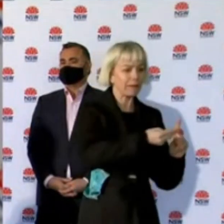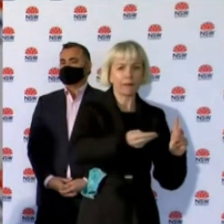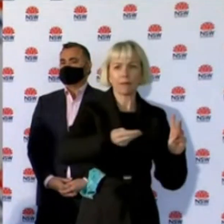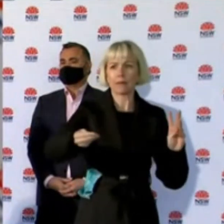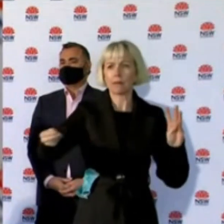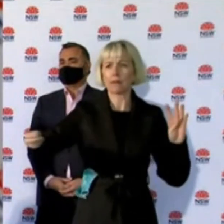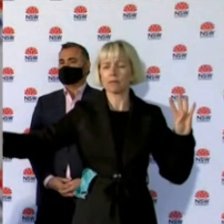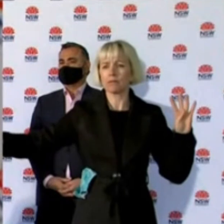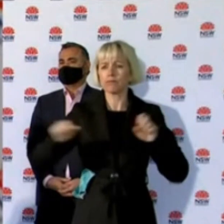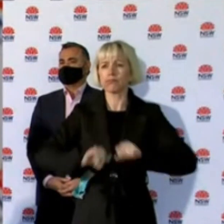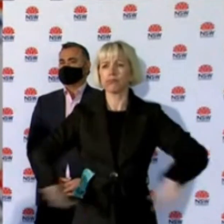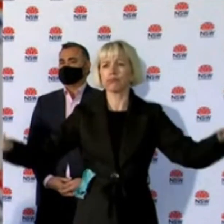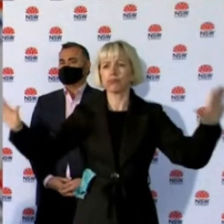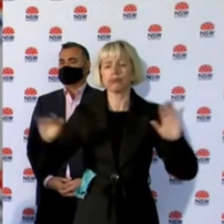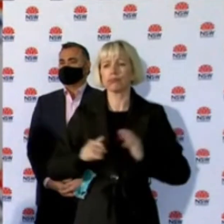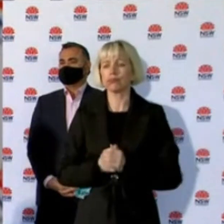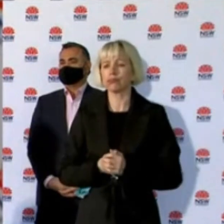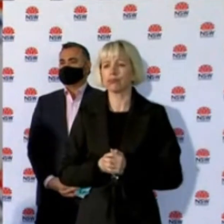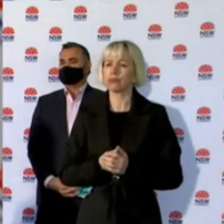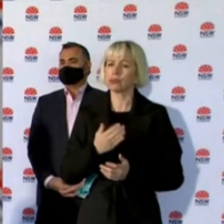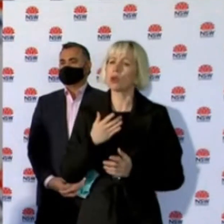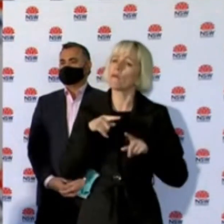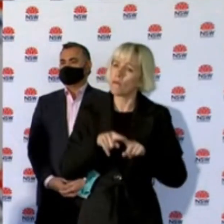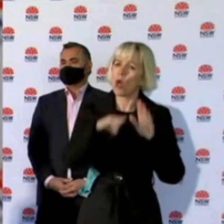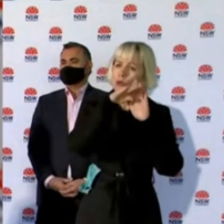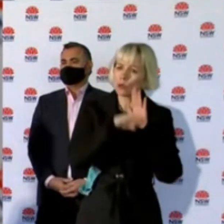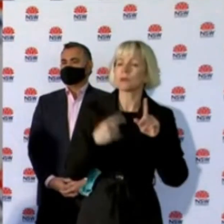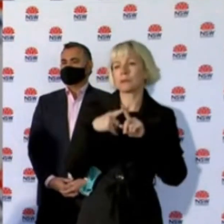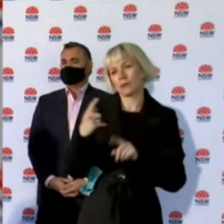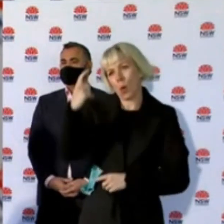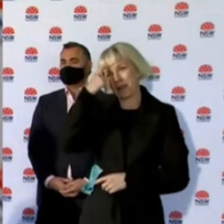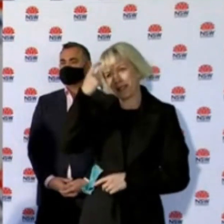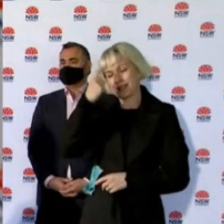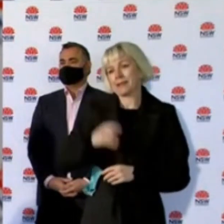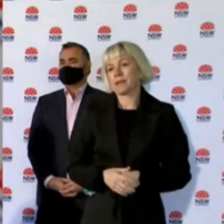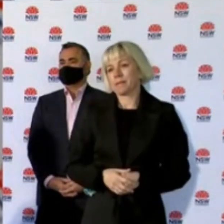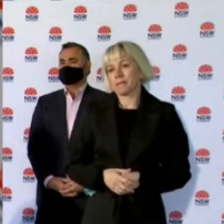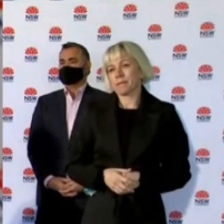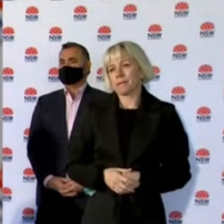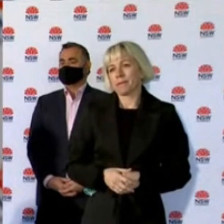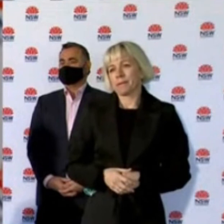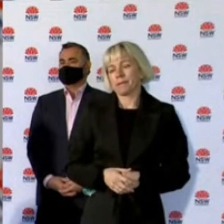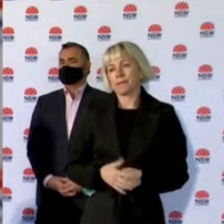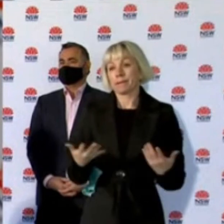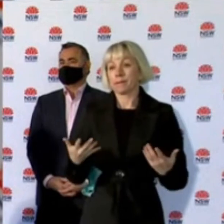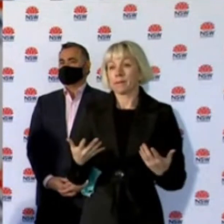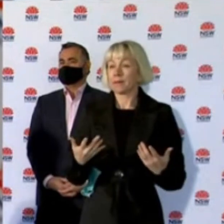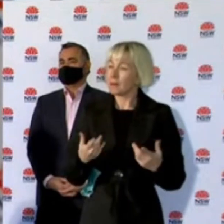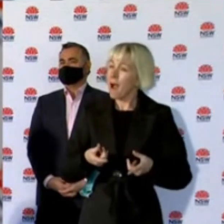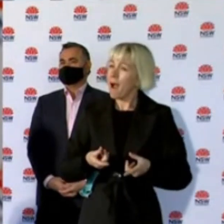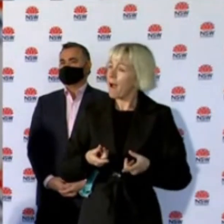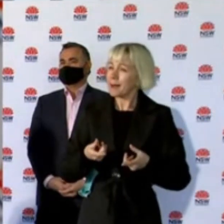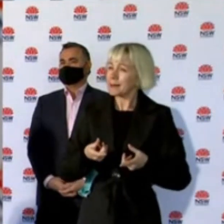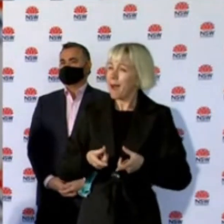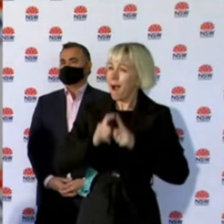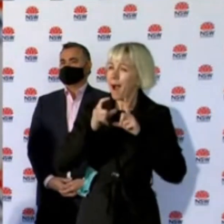order, but also common sense approach on top of that. We could try and define every single thing that exists in society, but there'd still be exceptions. And I